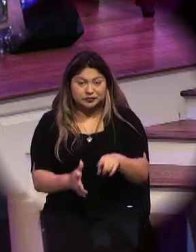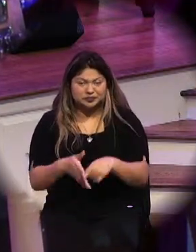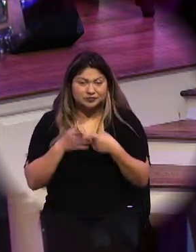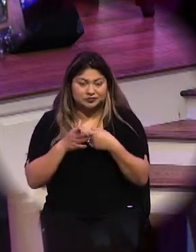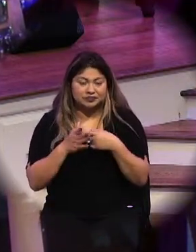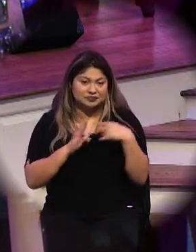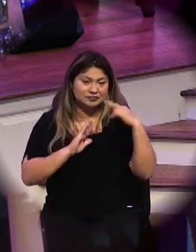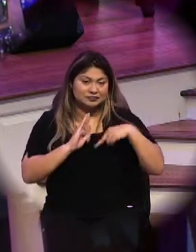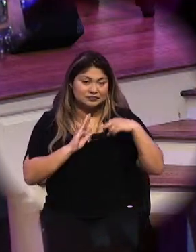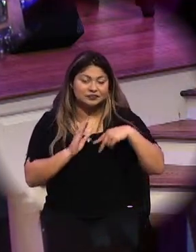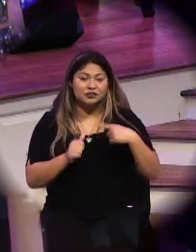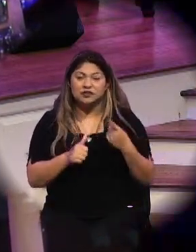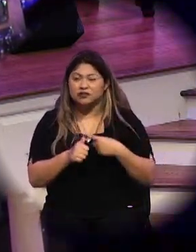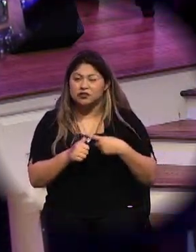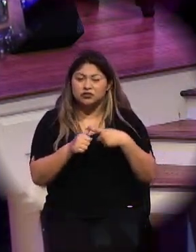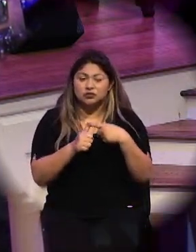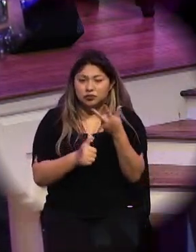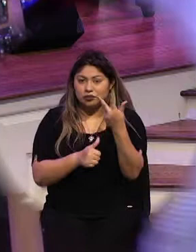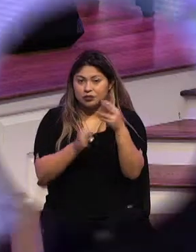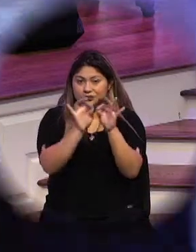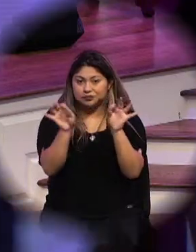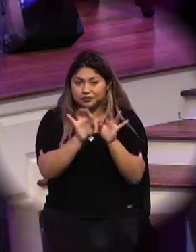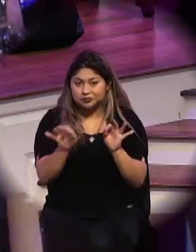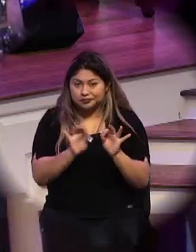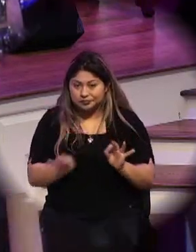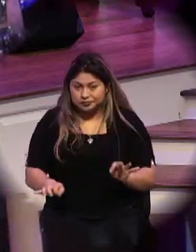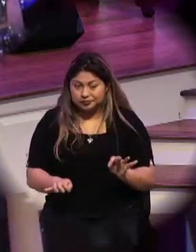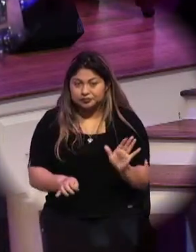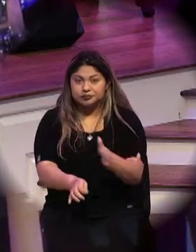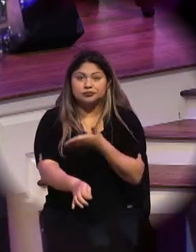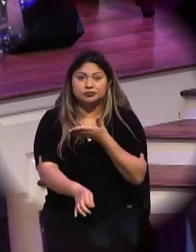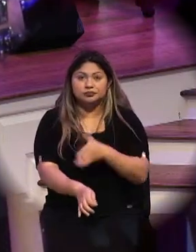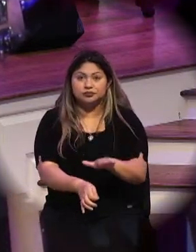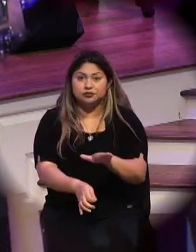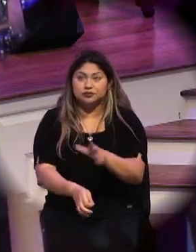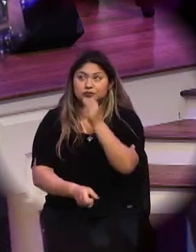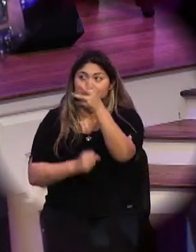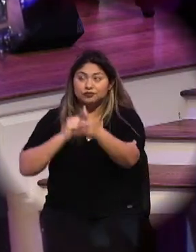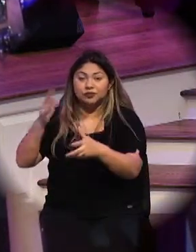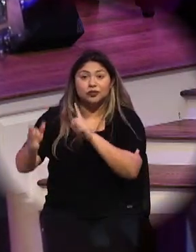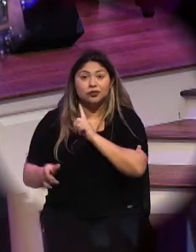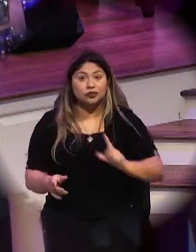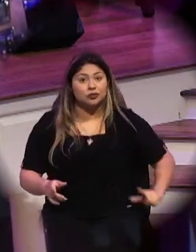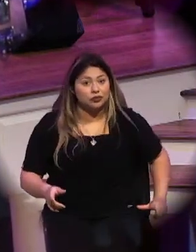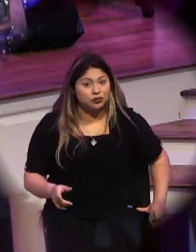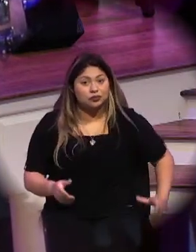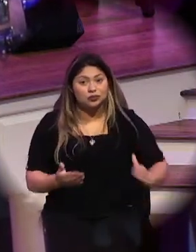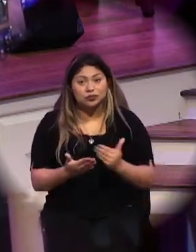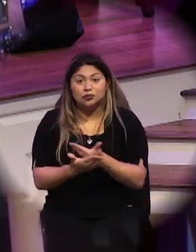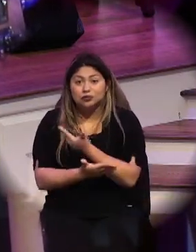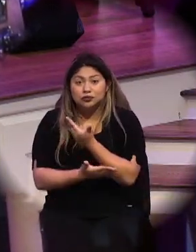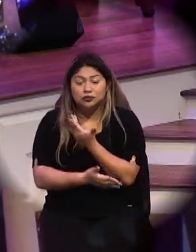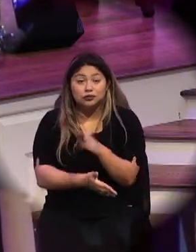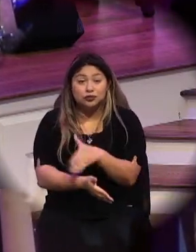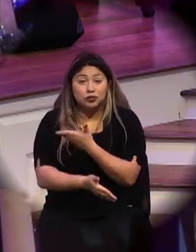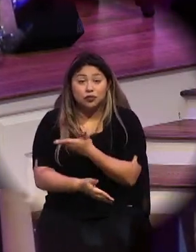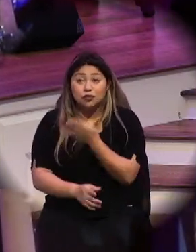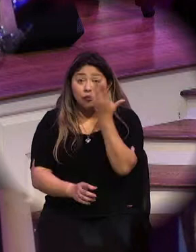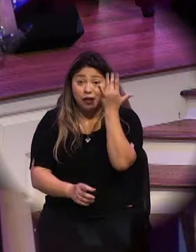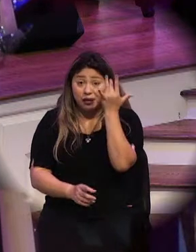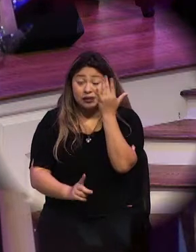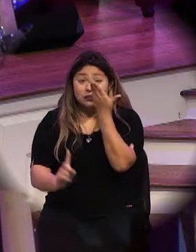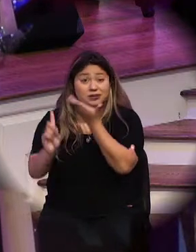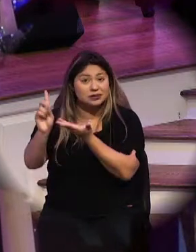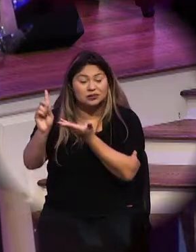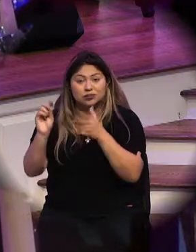verses. Sing to the Lord a new song, for he has done marvelous things. His right hand and his